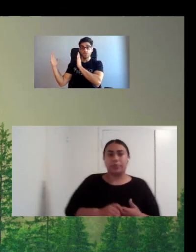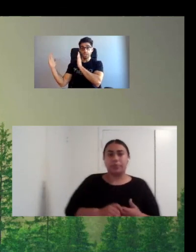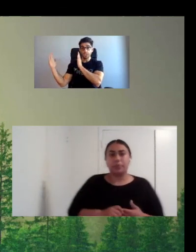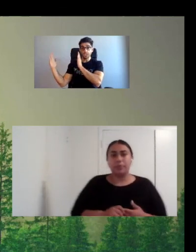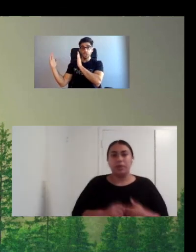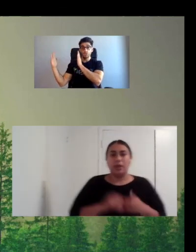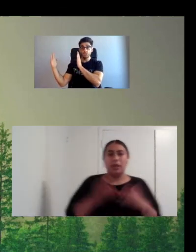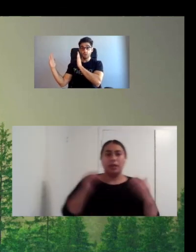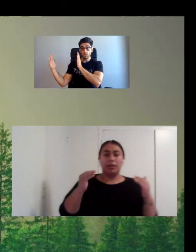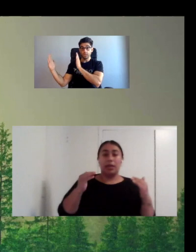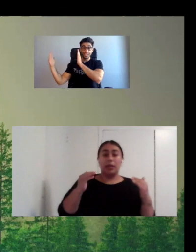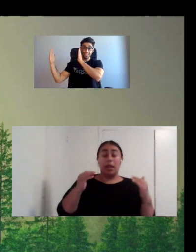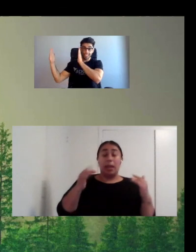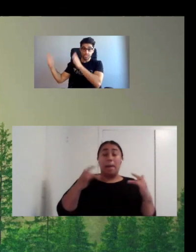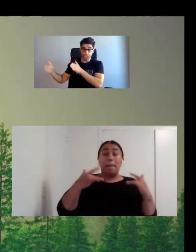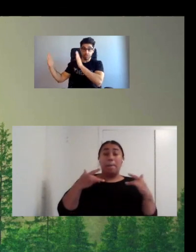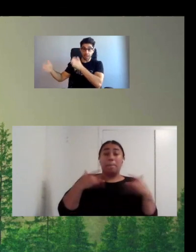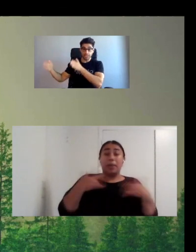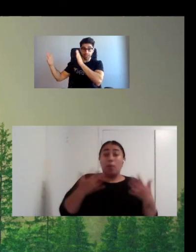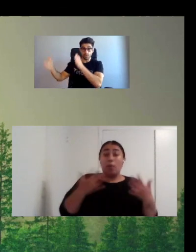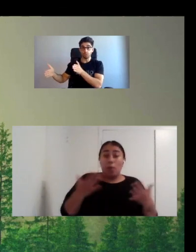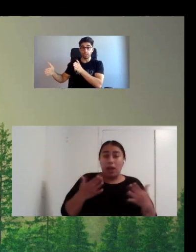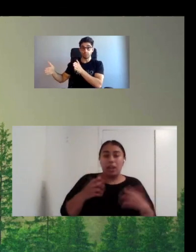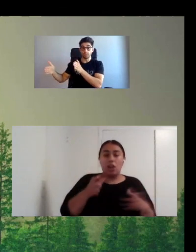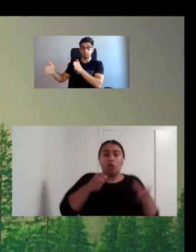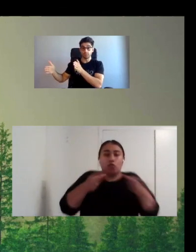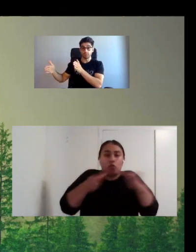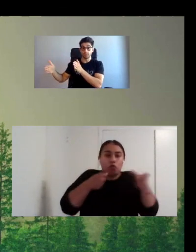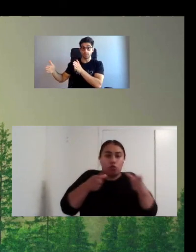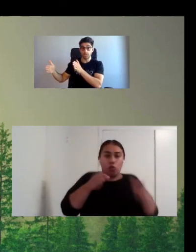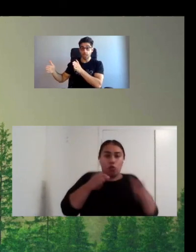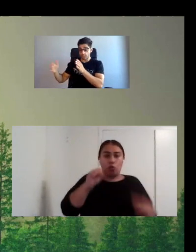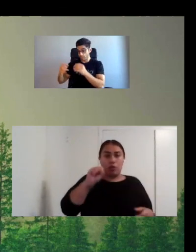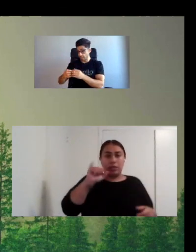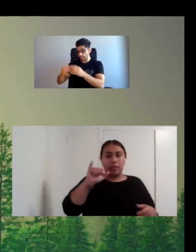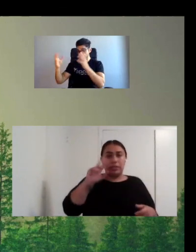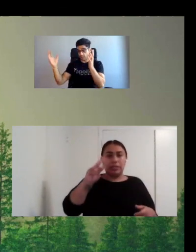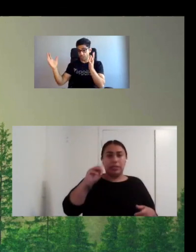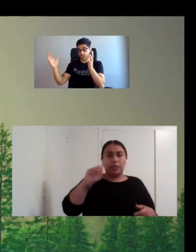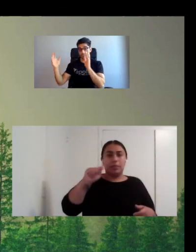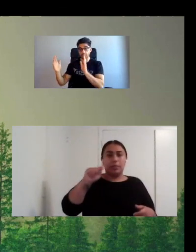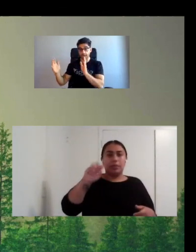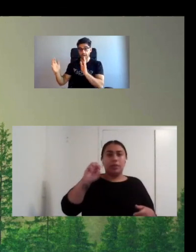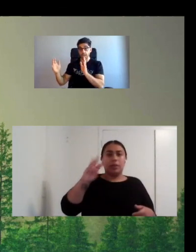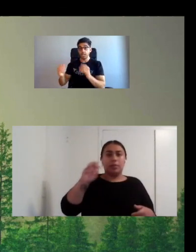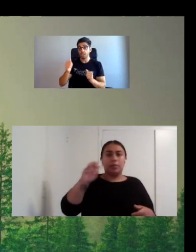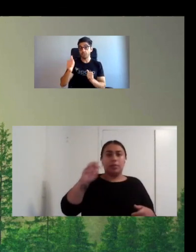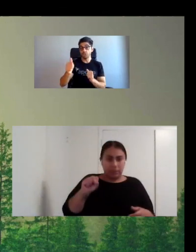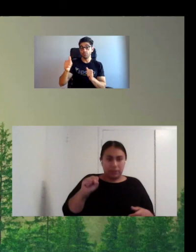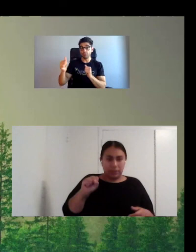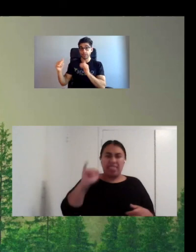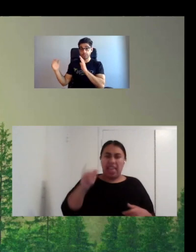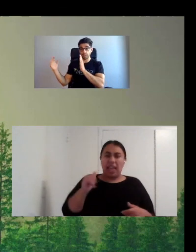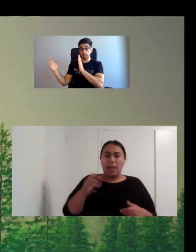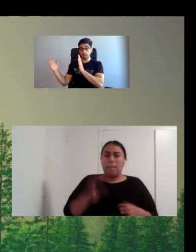a neurologist who is following the condition of MS only, okay? They realize that this patient is in a flare, in an